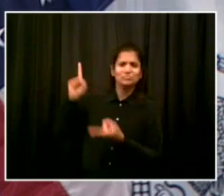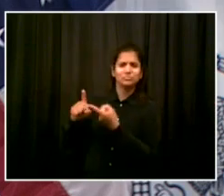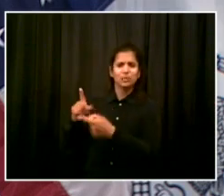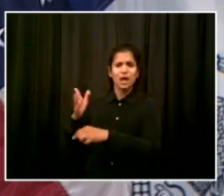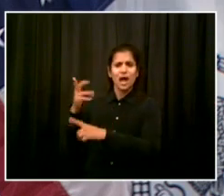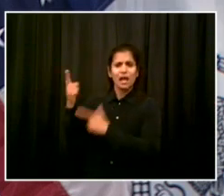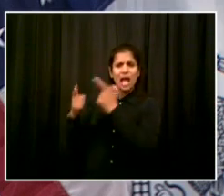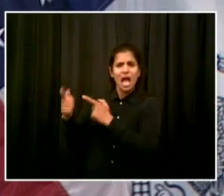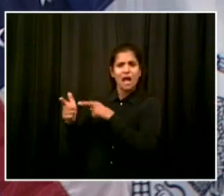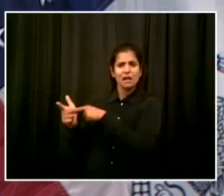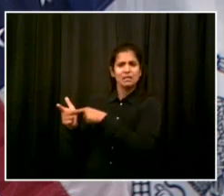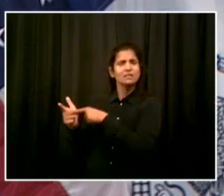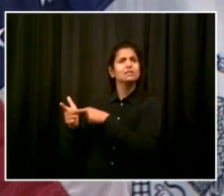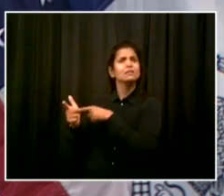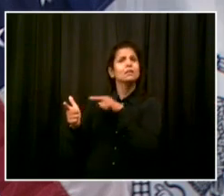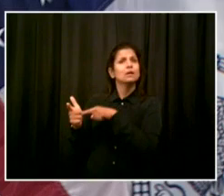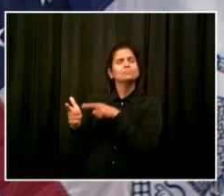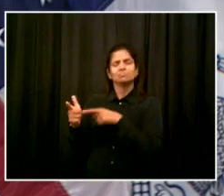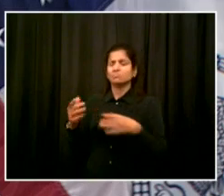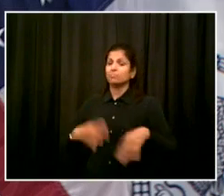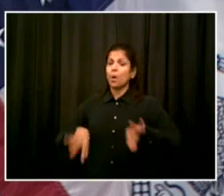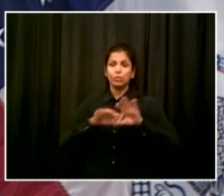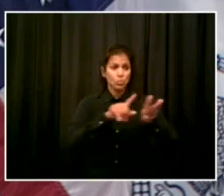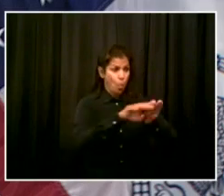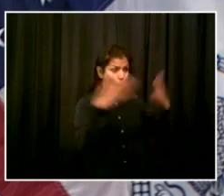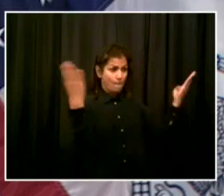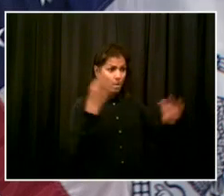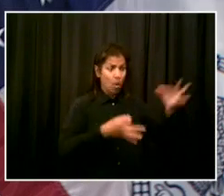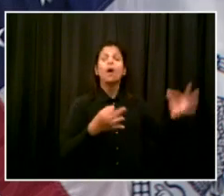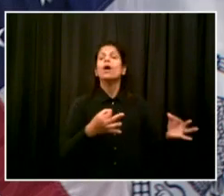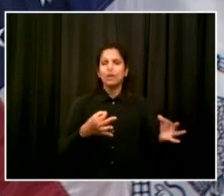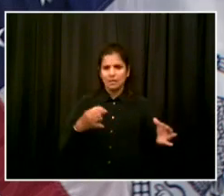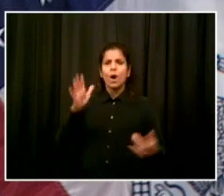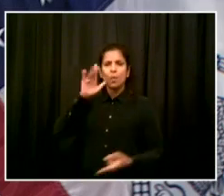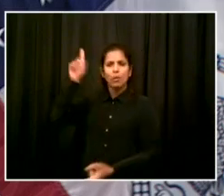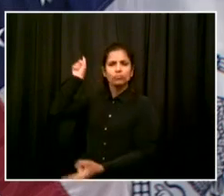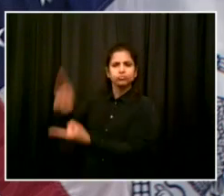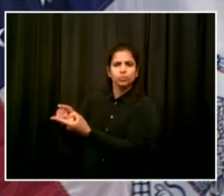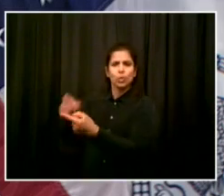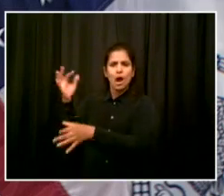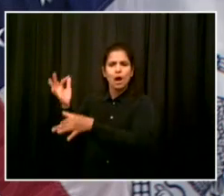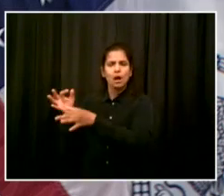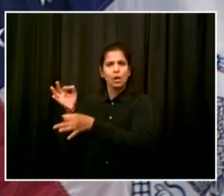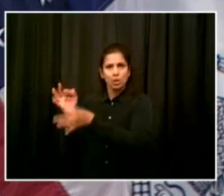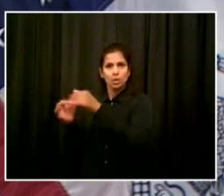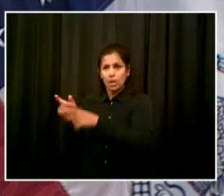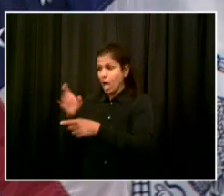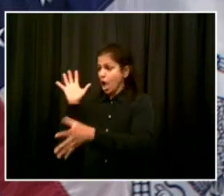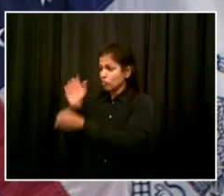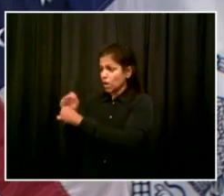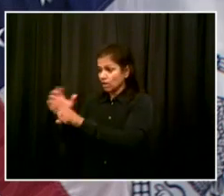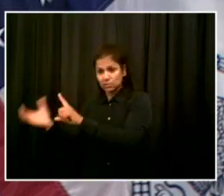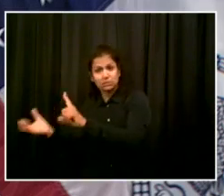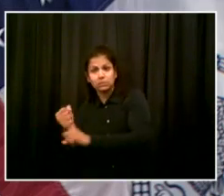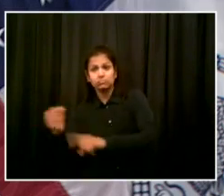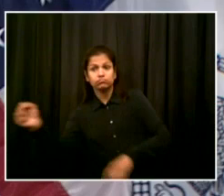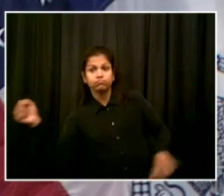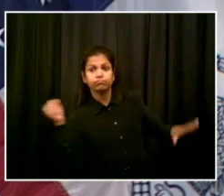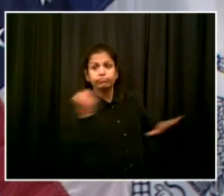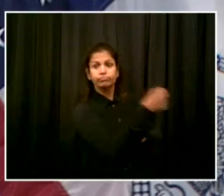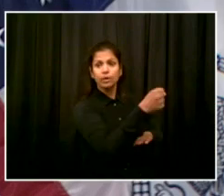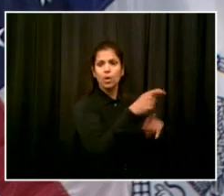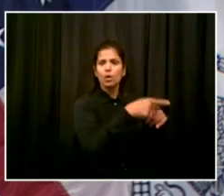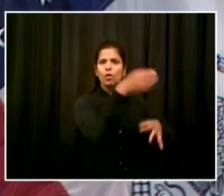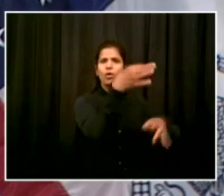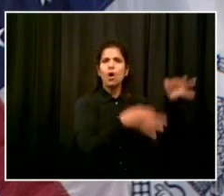drabs. We want the court system back as fully as possible, as quickly as possible, so we can address gun violence,